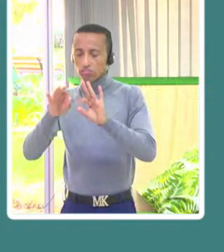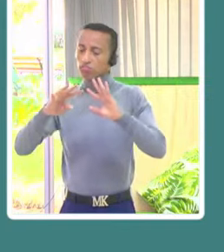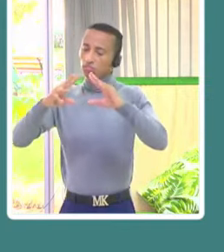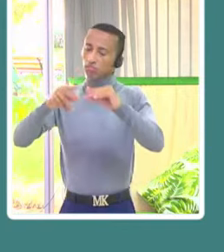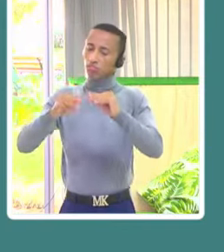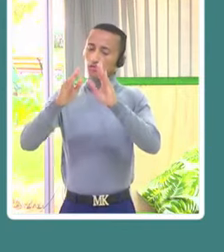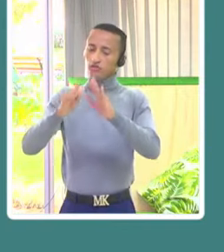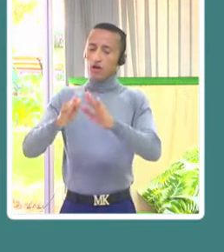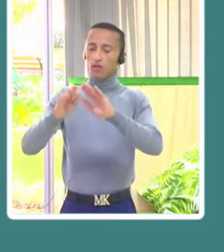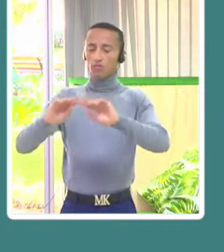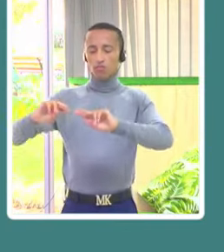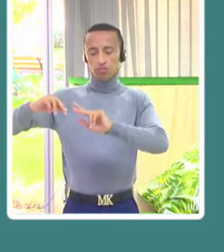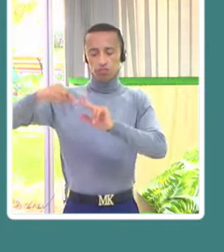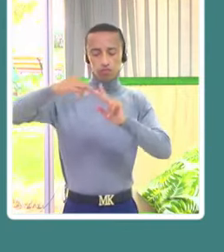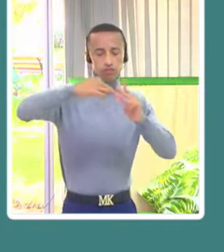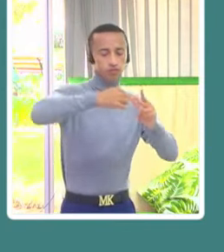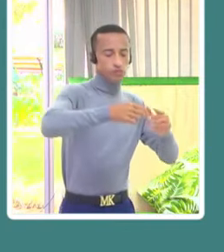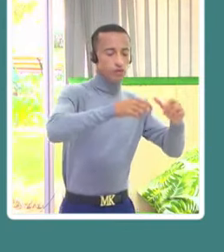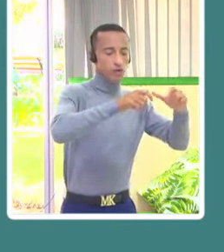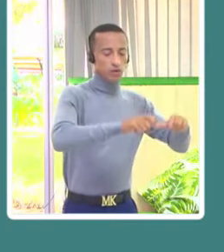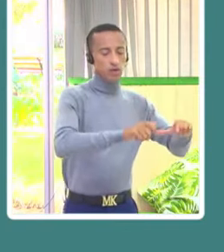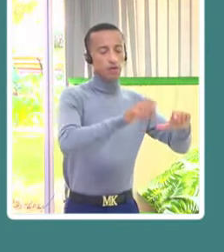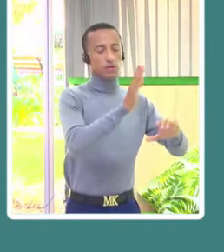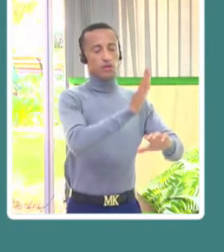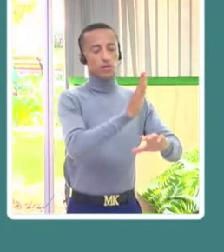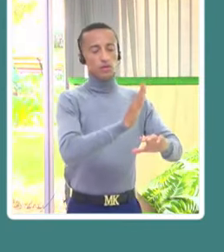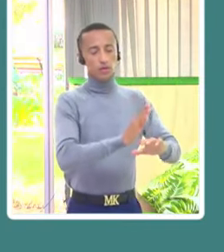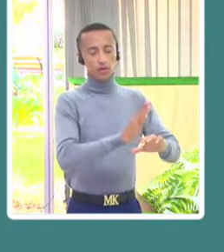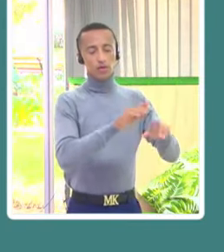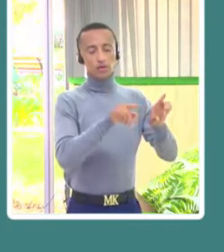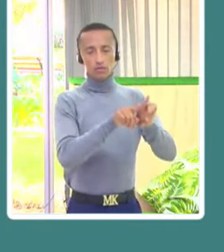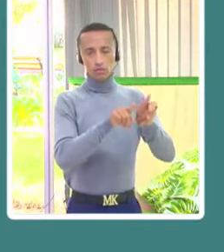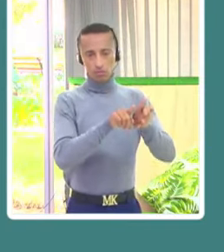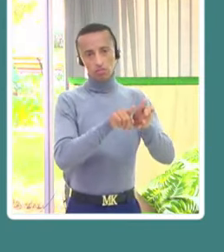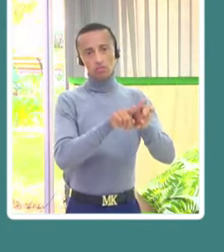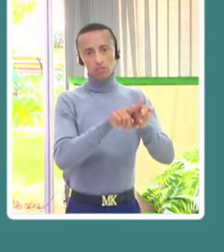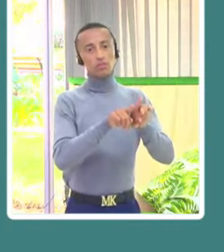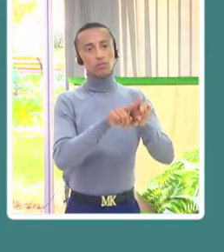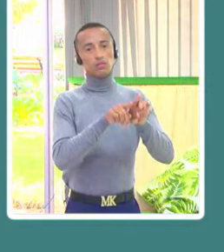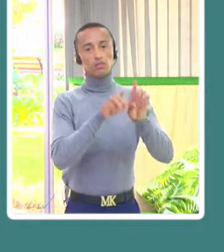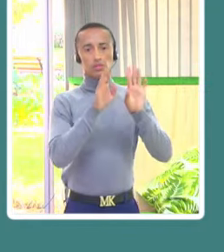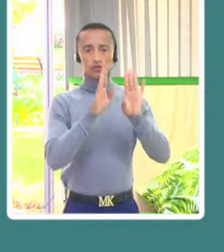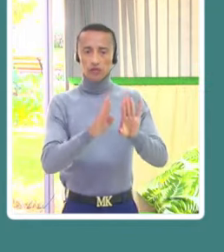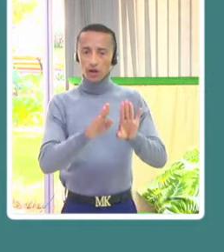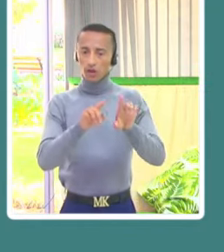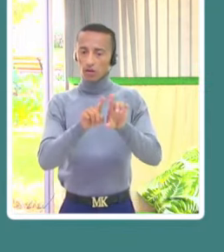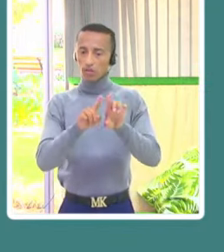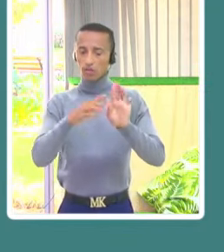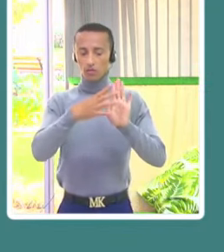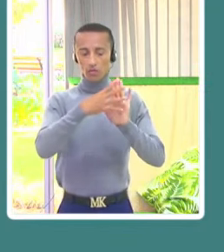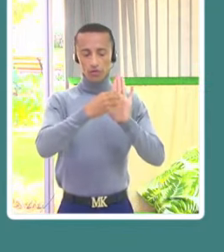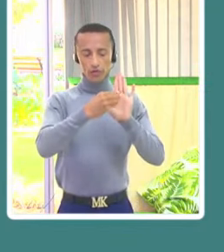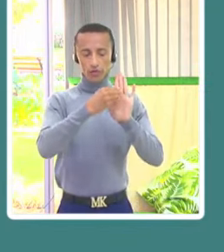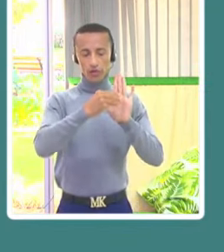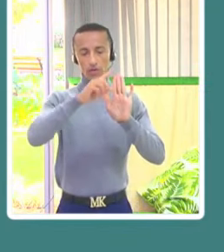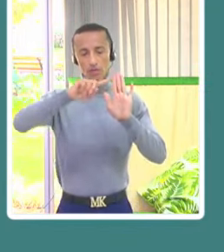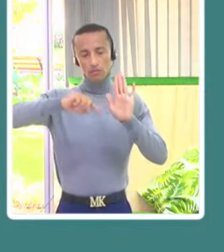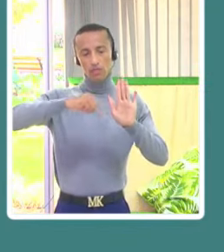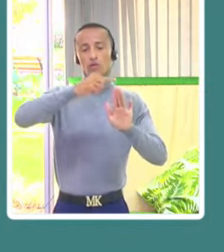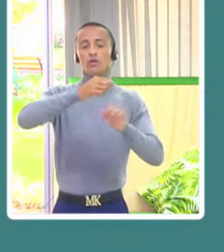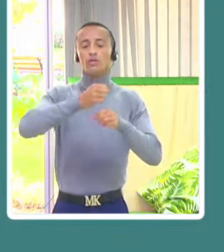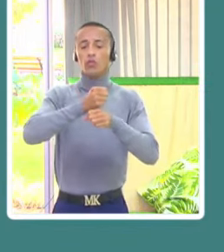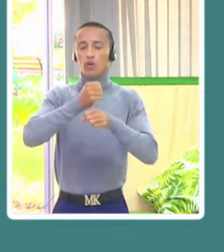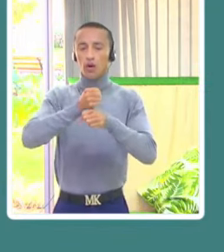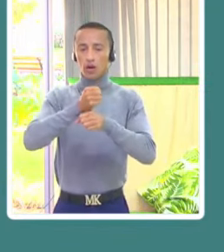COP. It's going to host the COP next year. And it's not an easy thing to organize. You need more people with